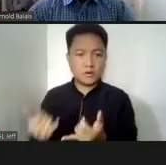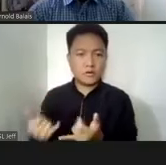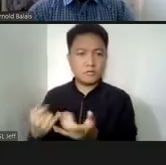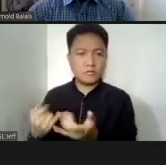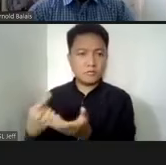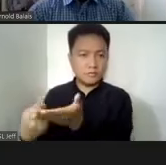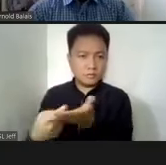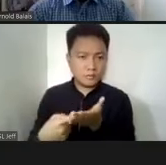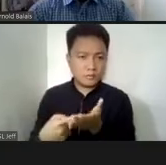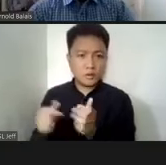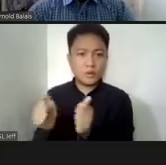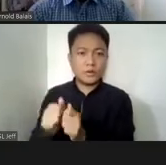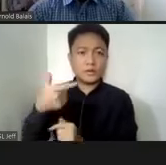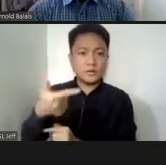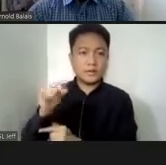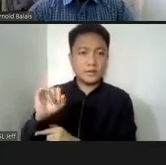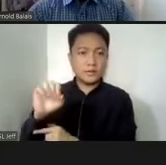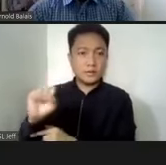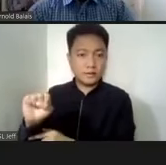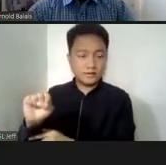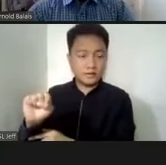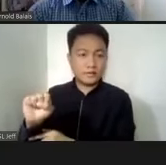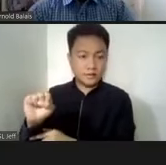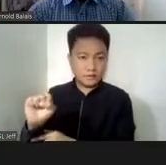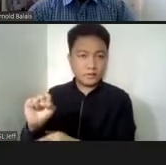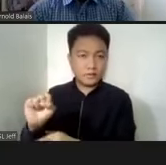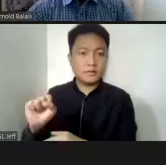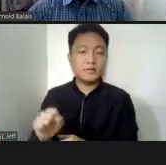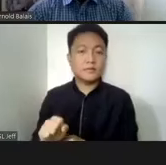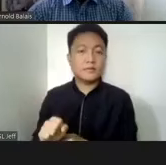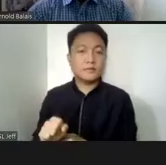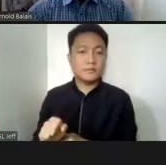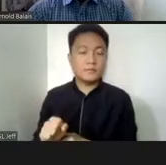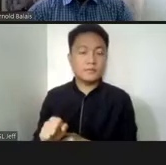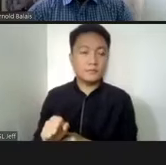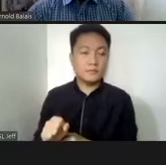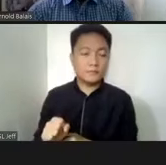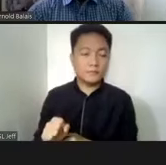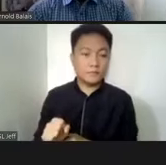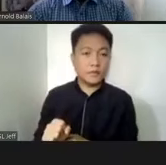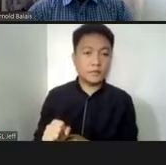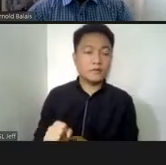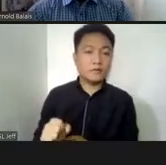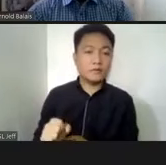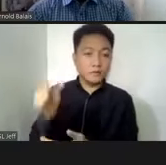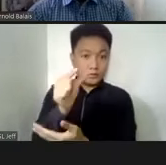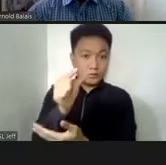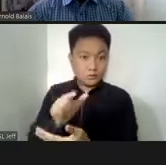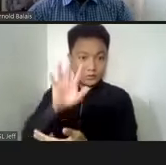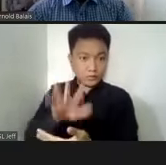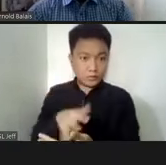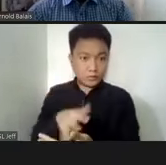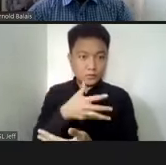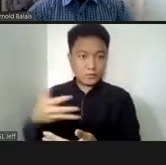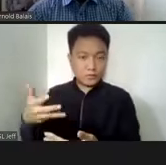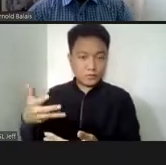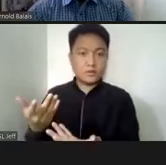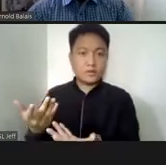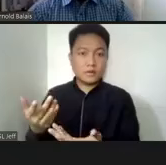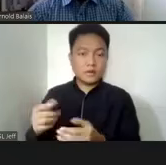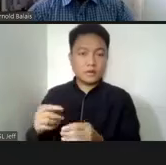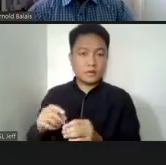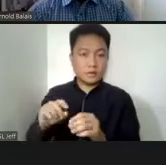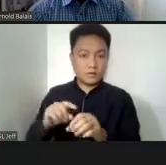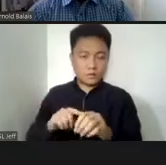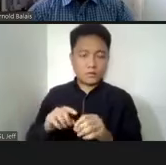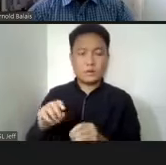identification for the origin of coffee, so that we could prevent those people who are claiming that their